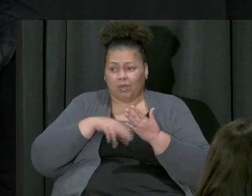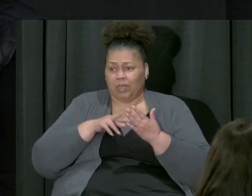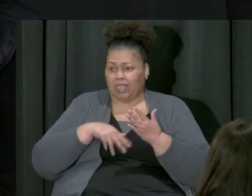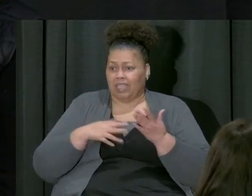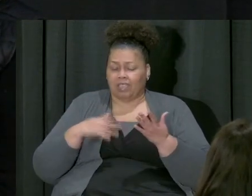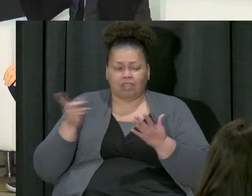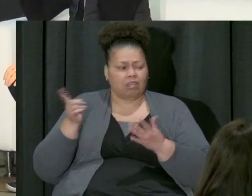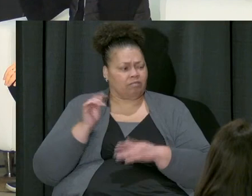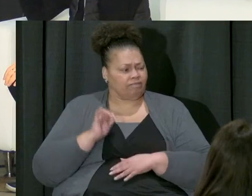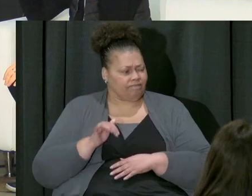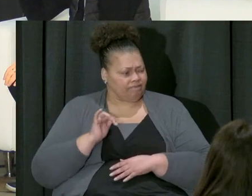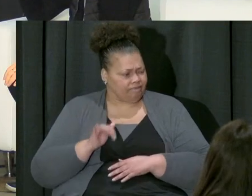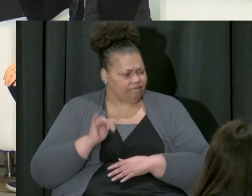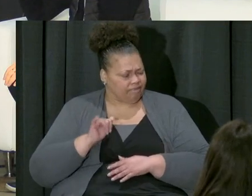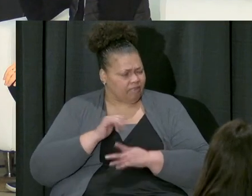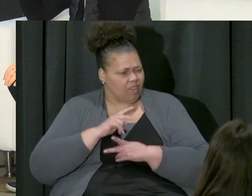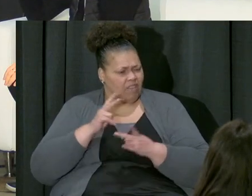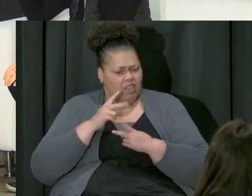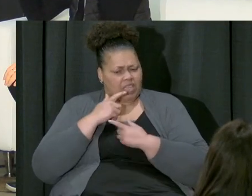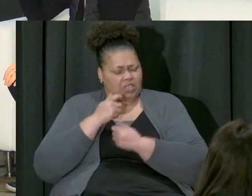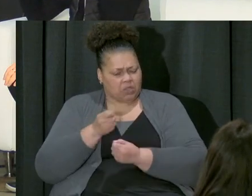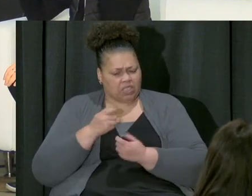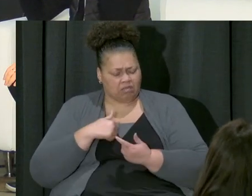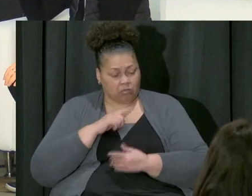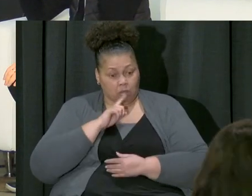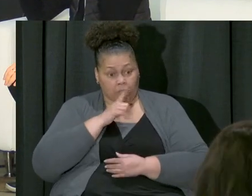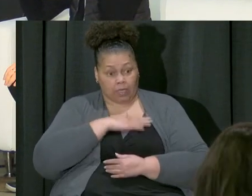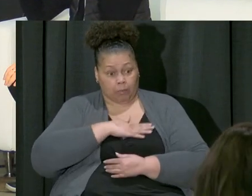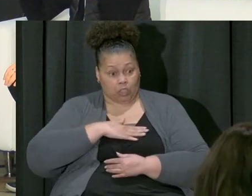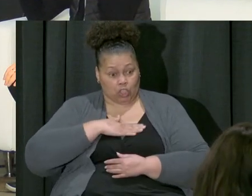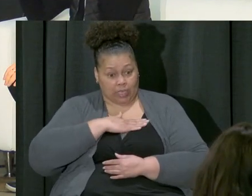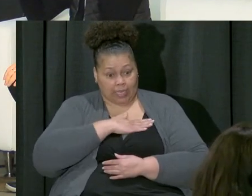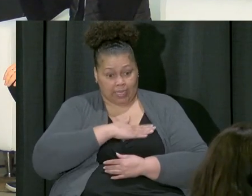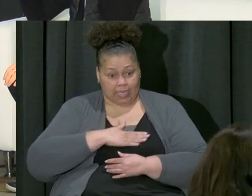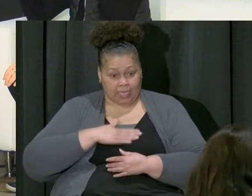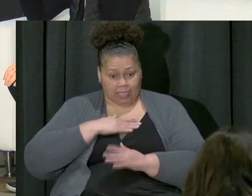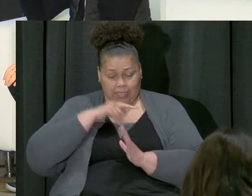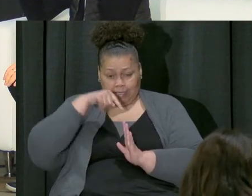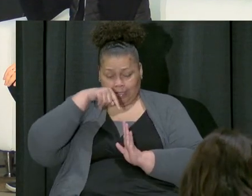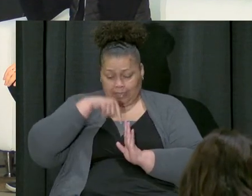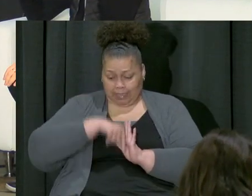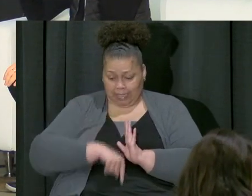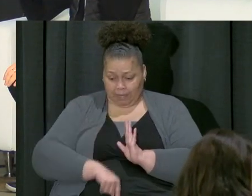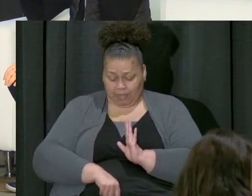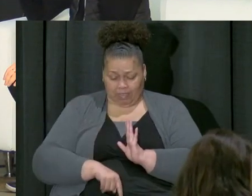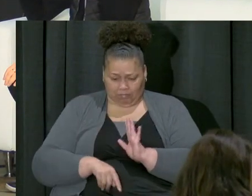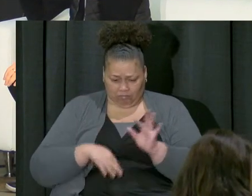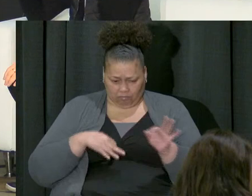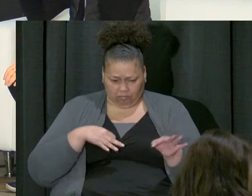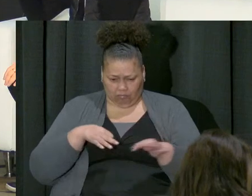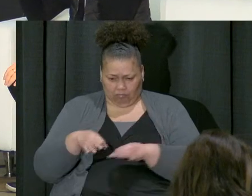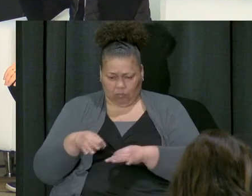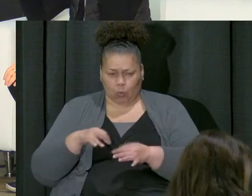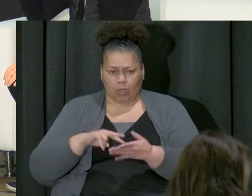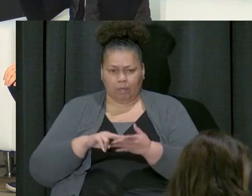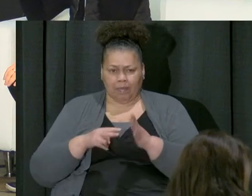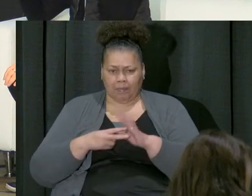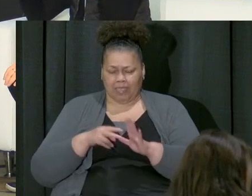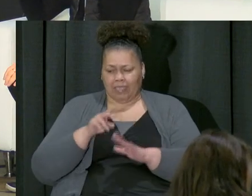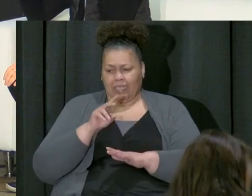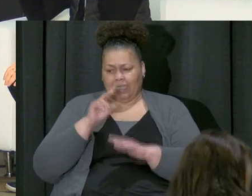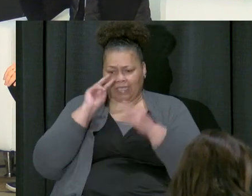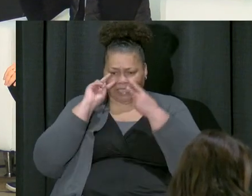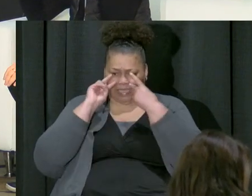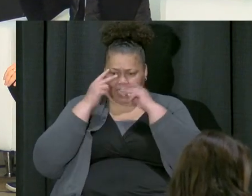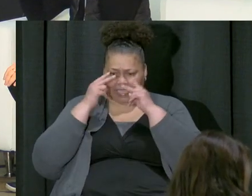Right, very good. That's very interesting. And I really appreciate an in-depth description of what dyslexia is, because sometimes I